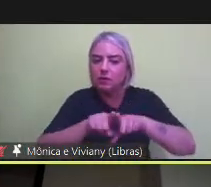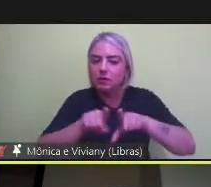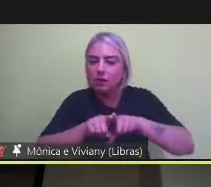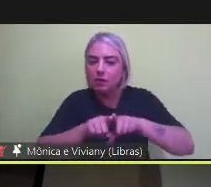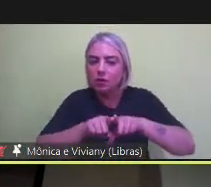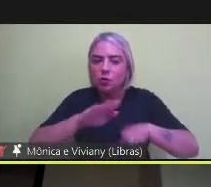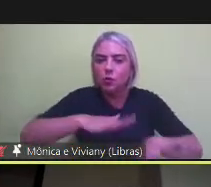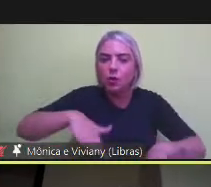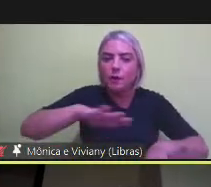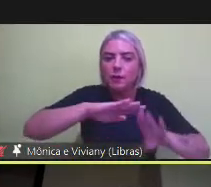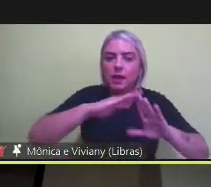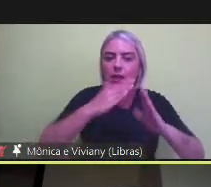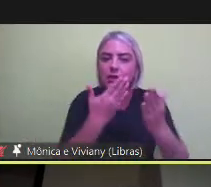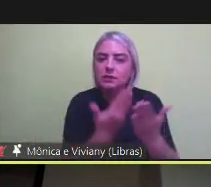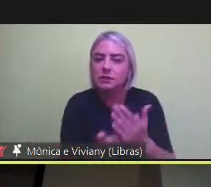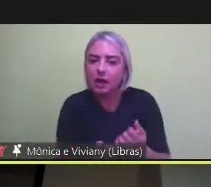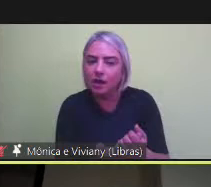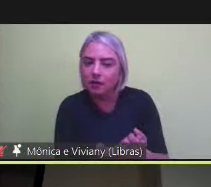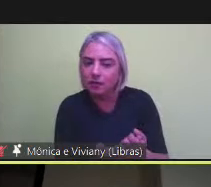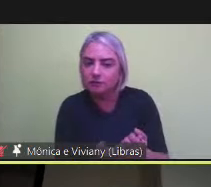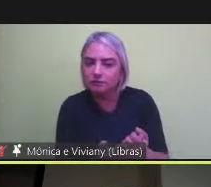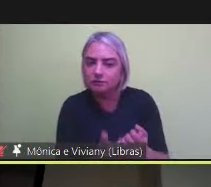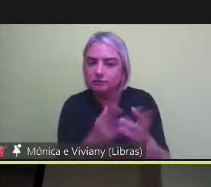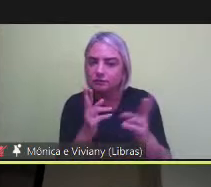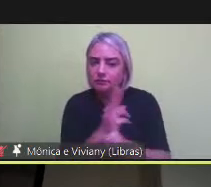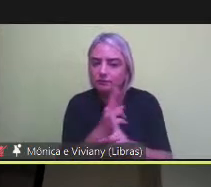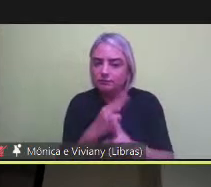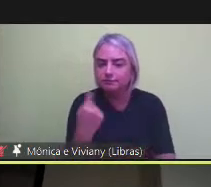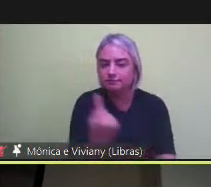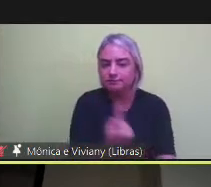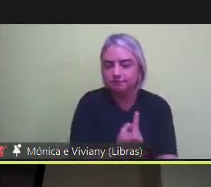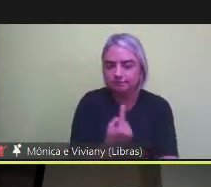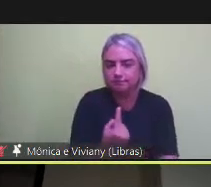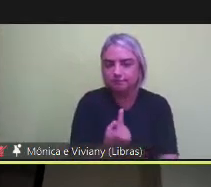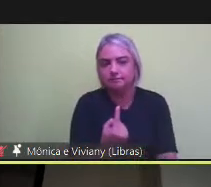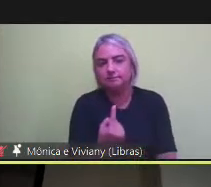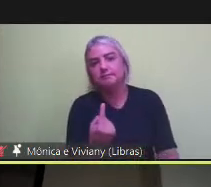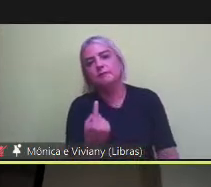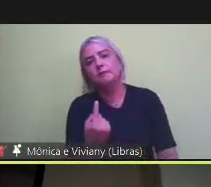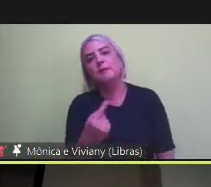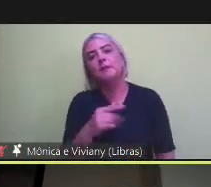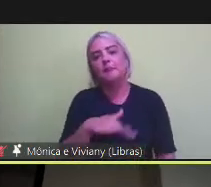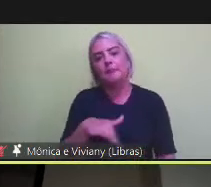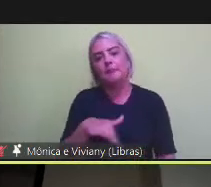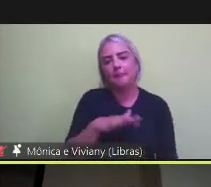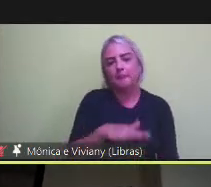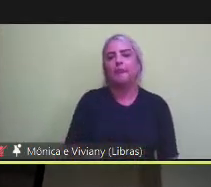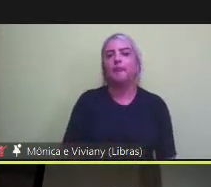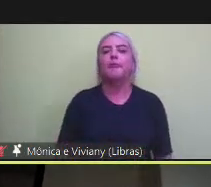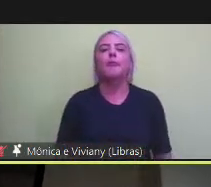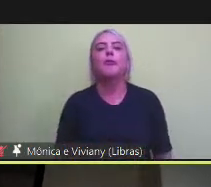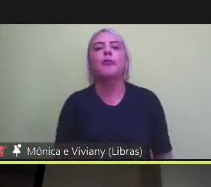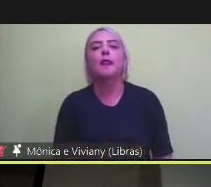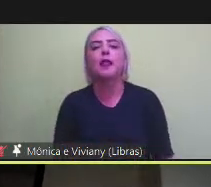training, and the one for food and school environment, this modification of this